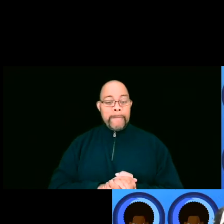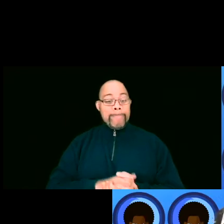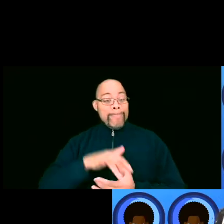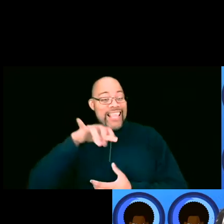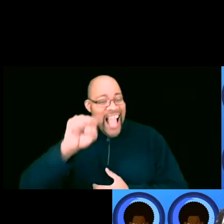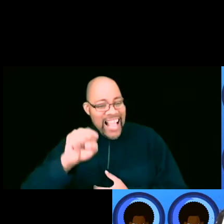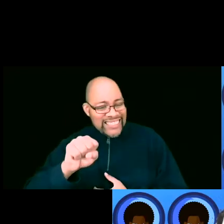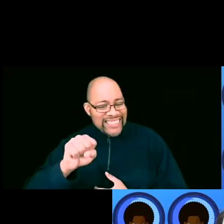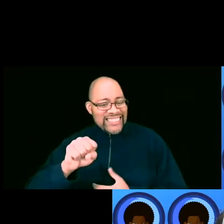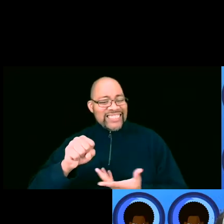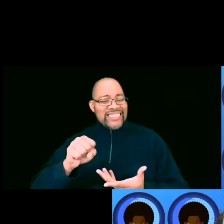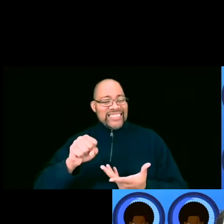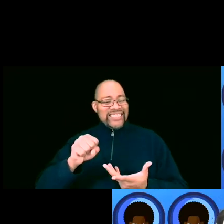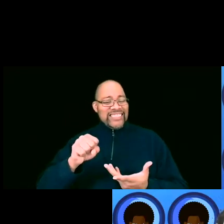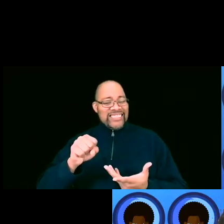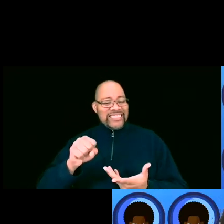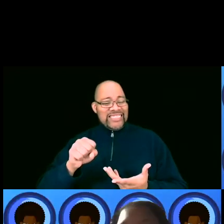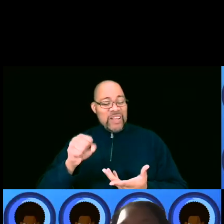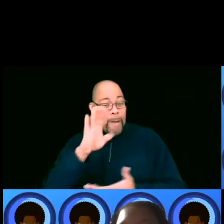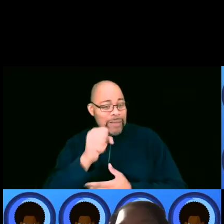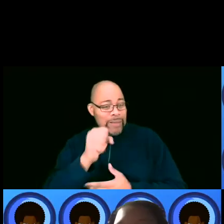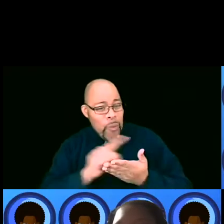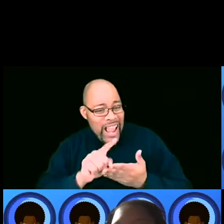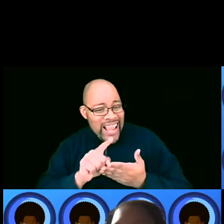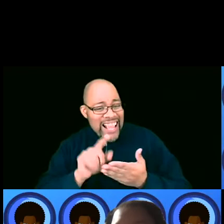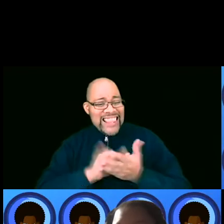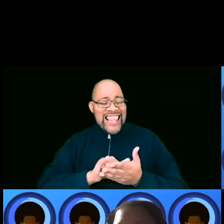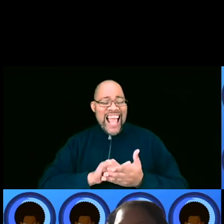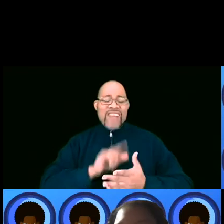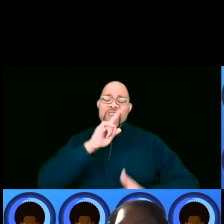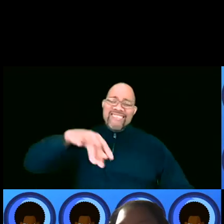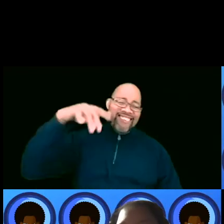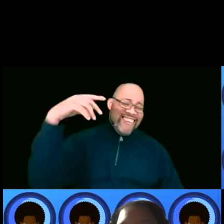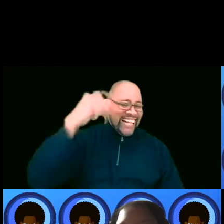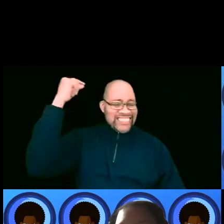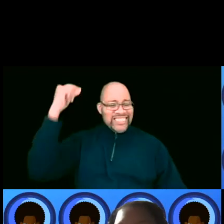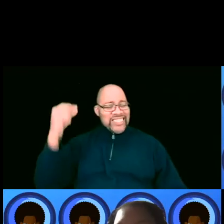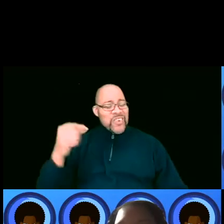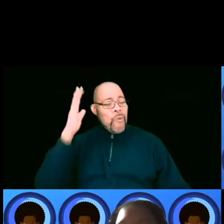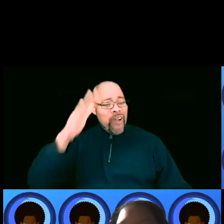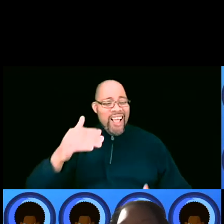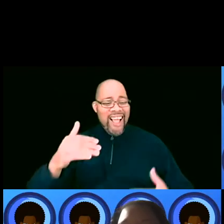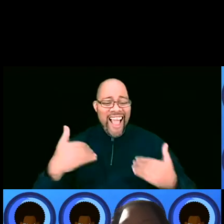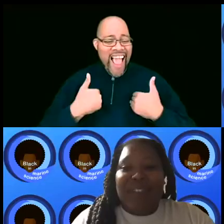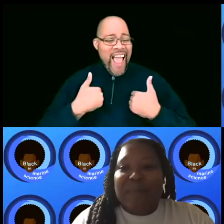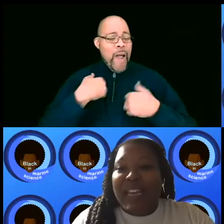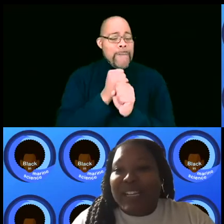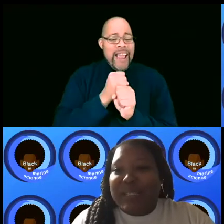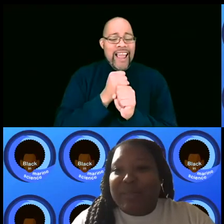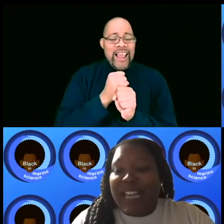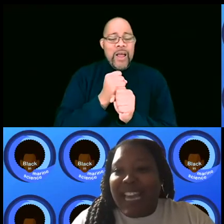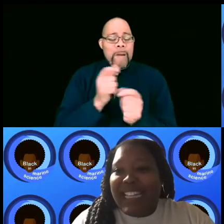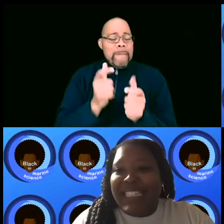Yes, yo, BIMS Week. BIMS Week is about to be lit, y'all. We are going to make an even